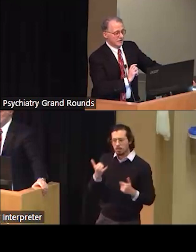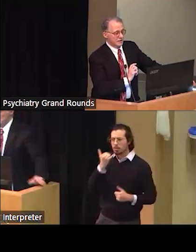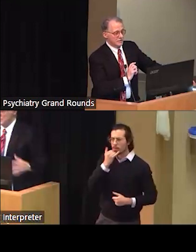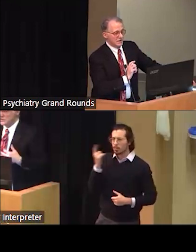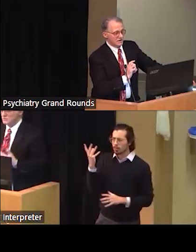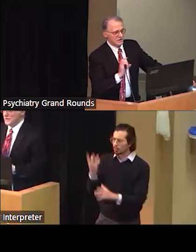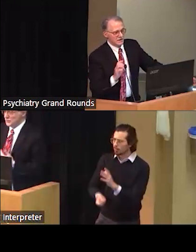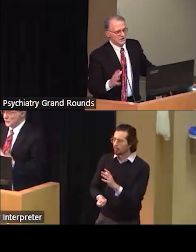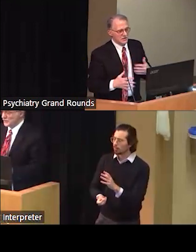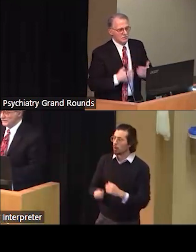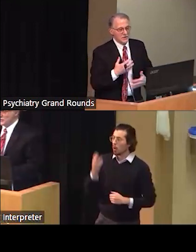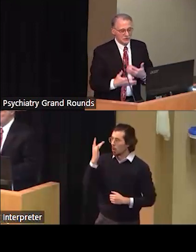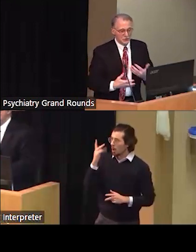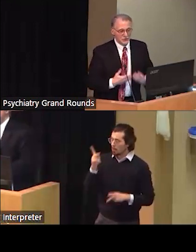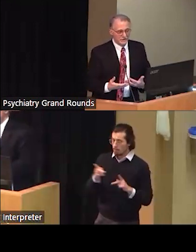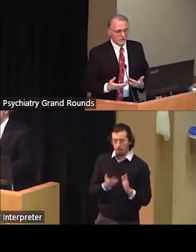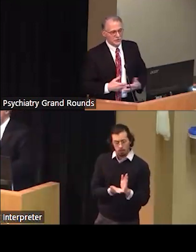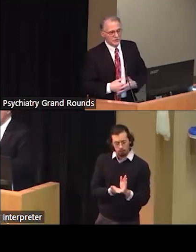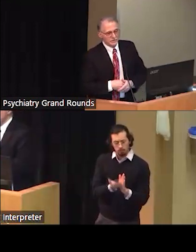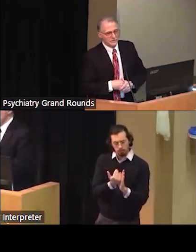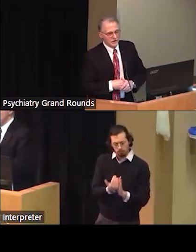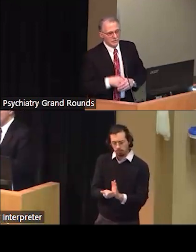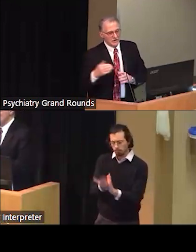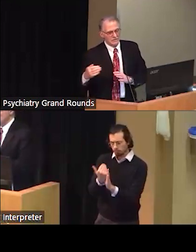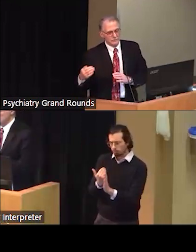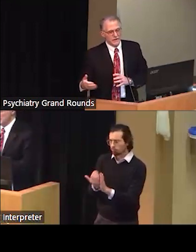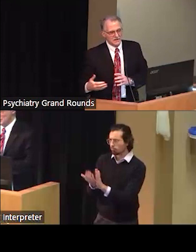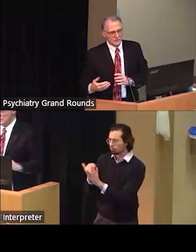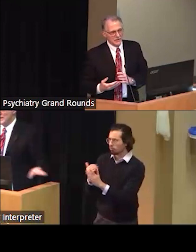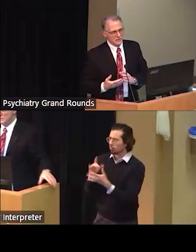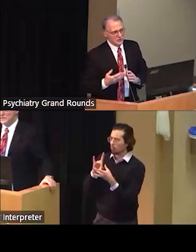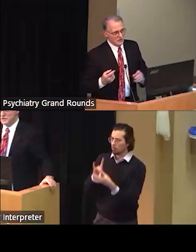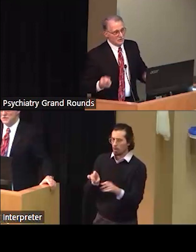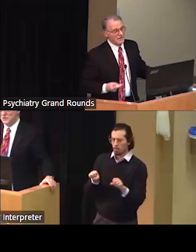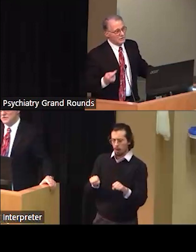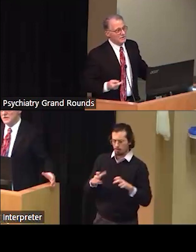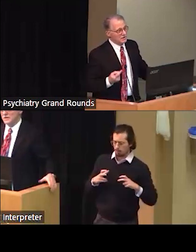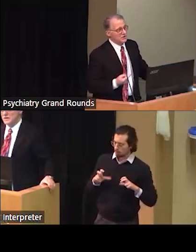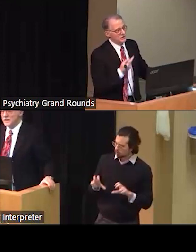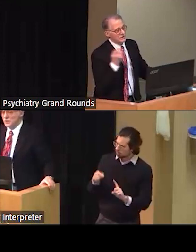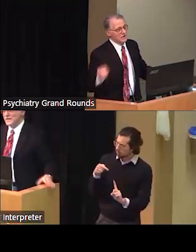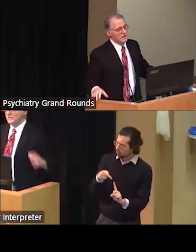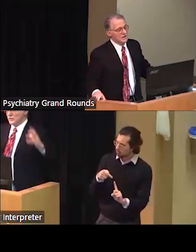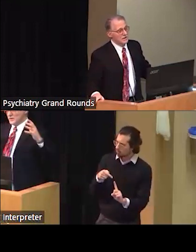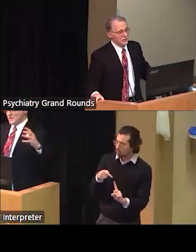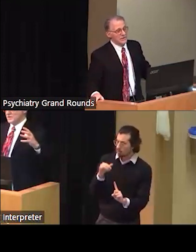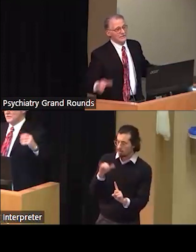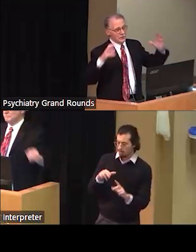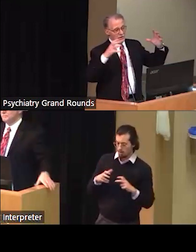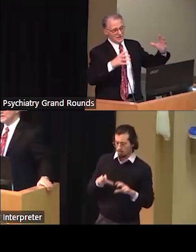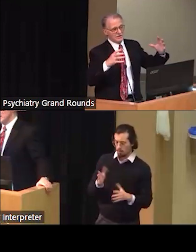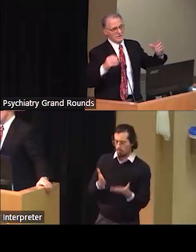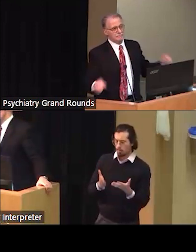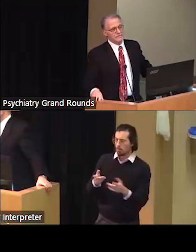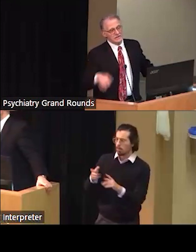think, because as people do reviews about possible contributions, may have been decisions that were made